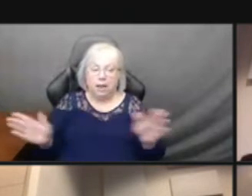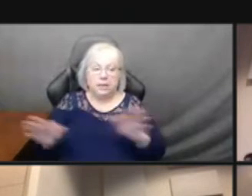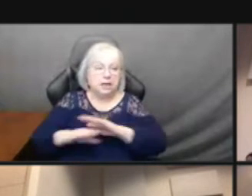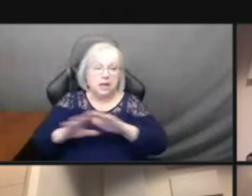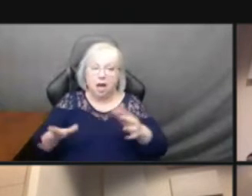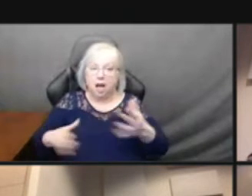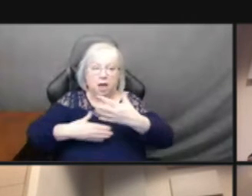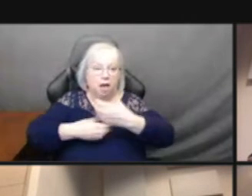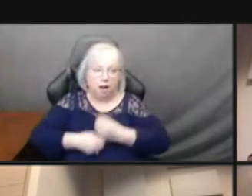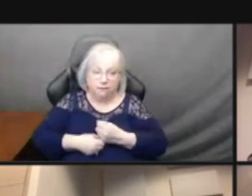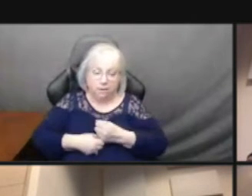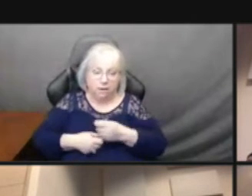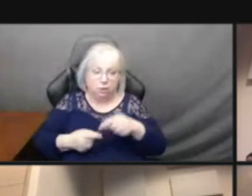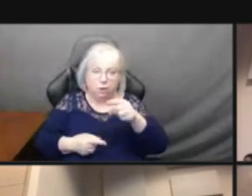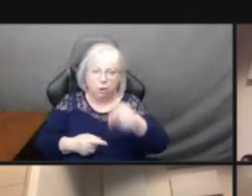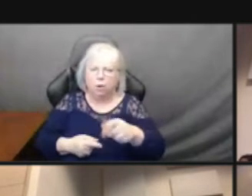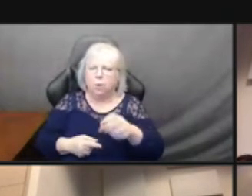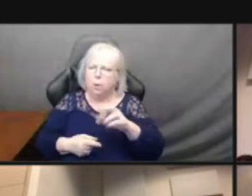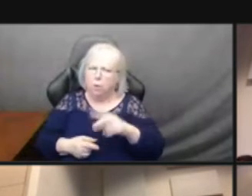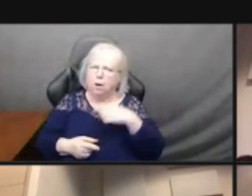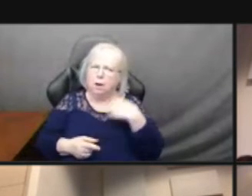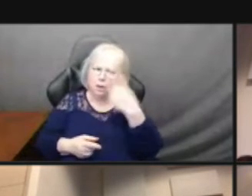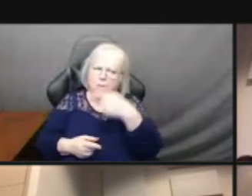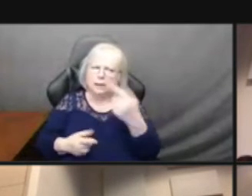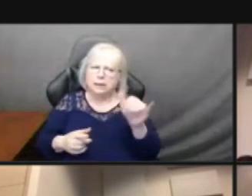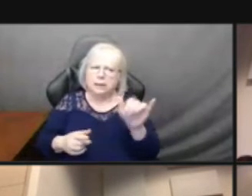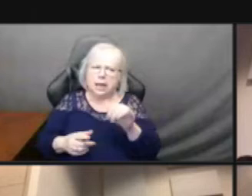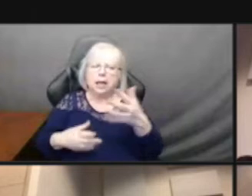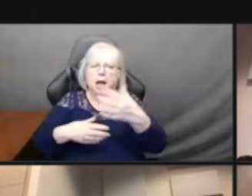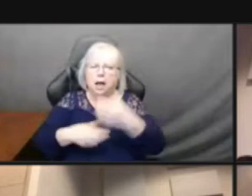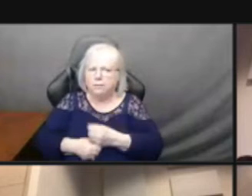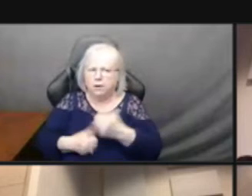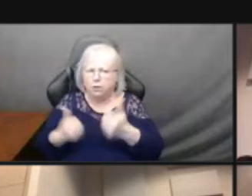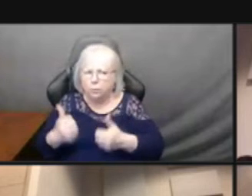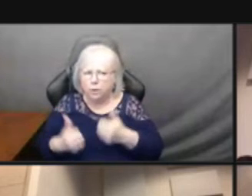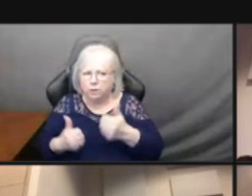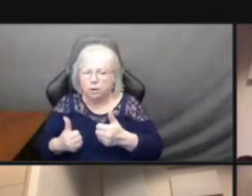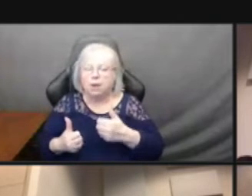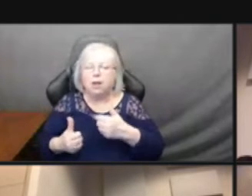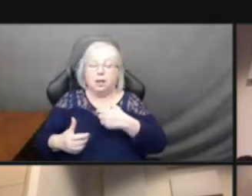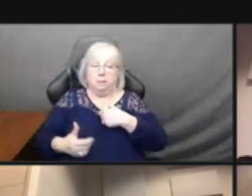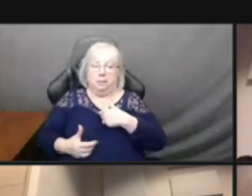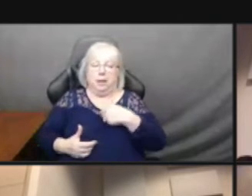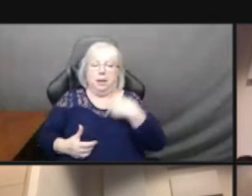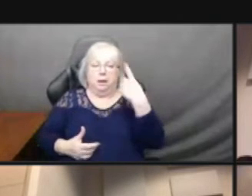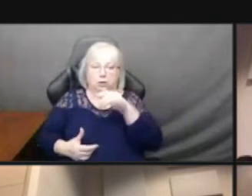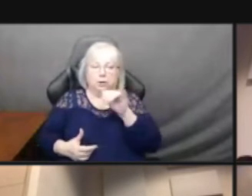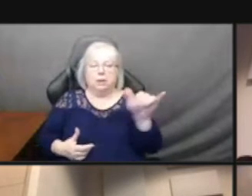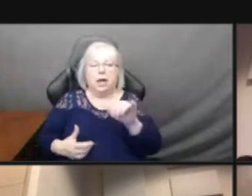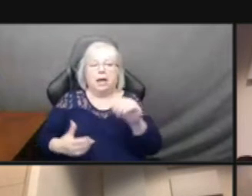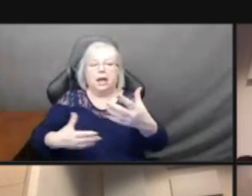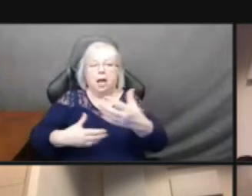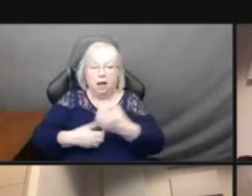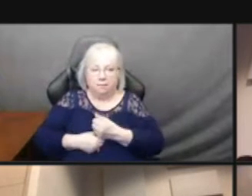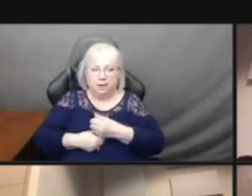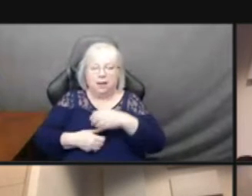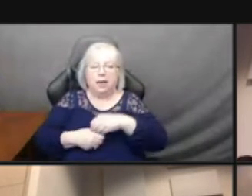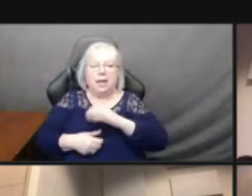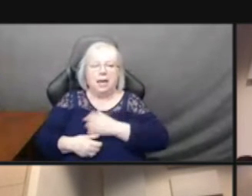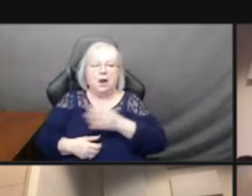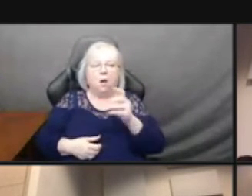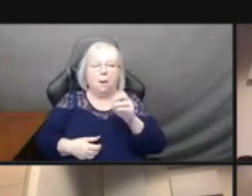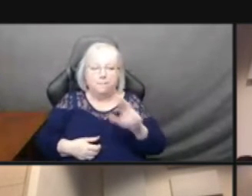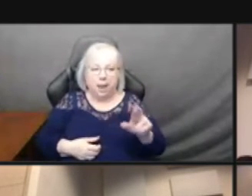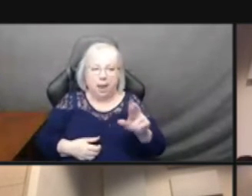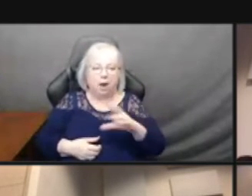look like confidence? To me, it looks like confidence in this room, in our mayor, and our